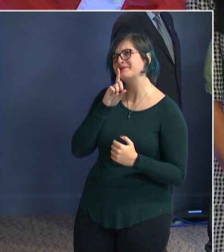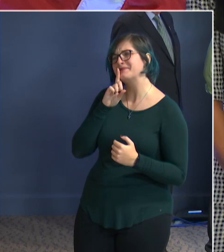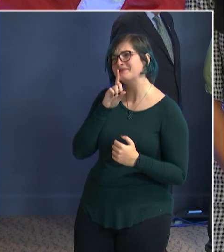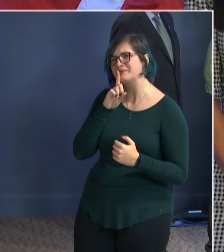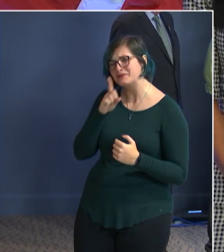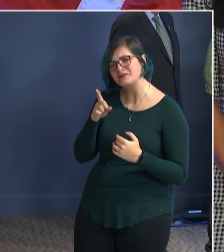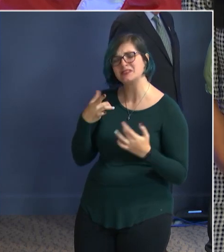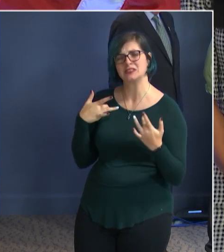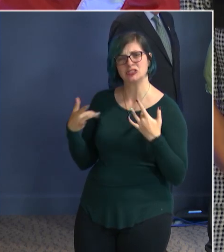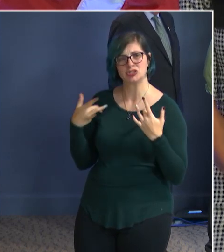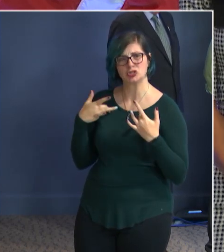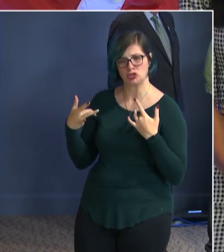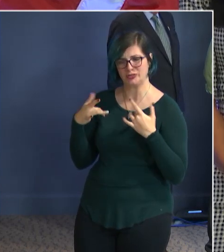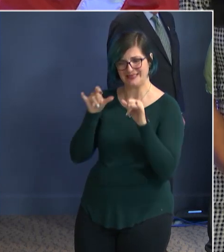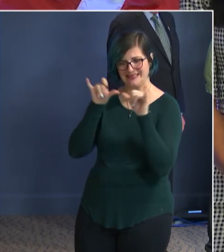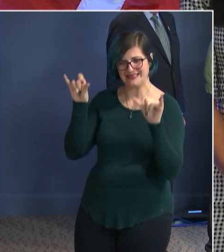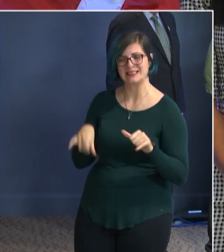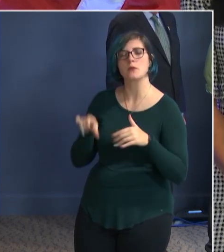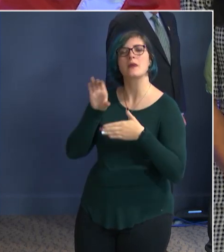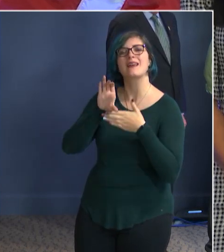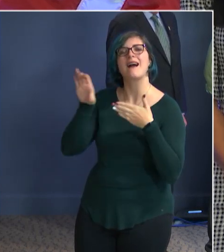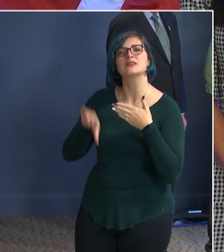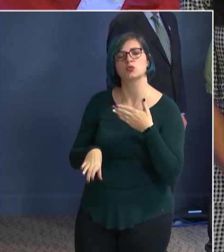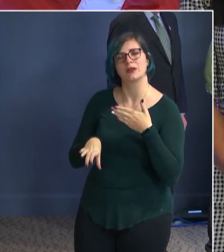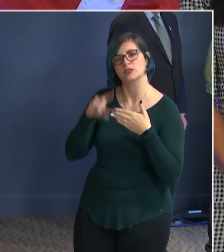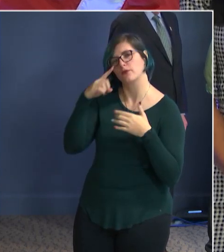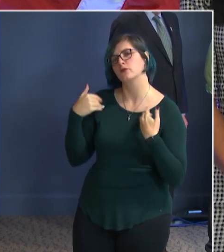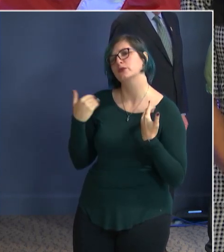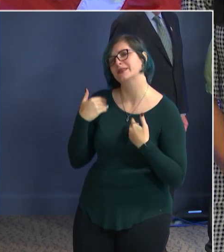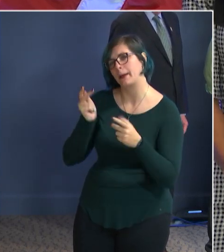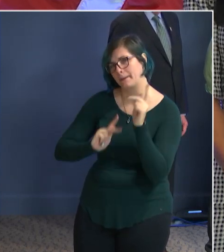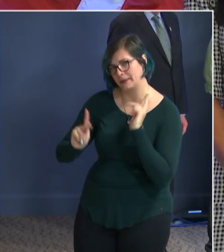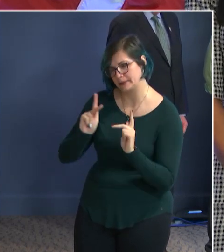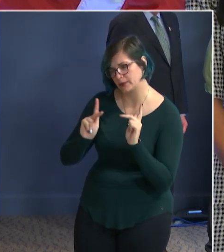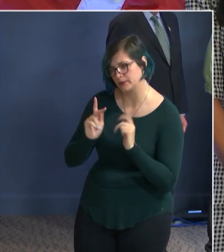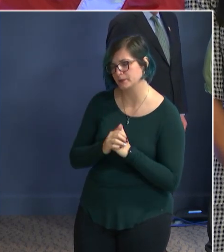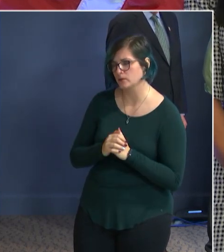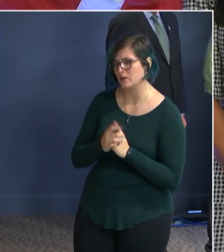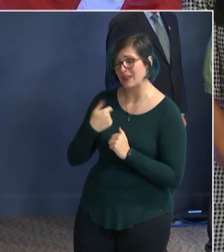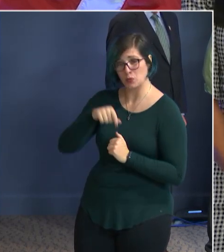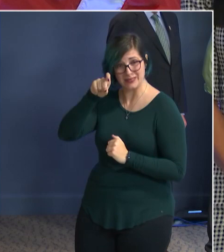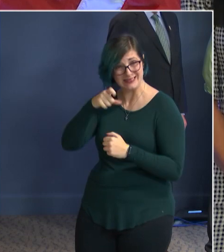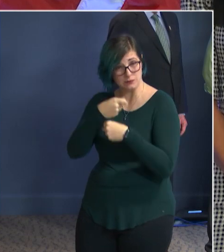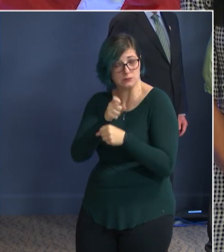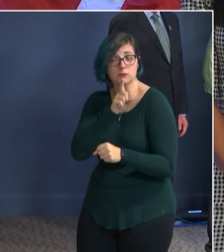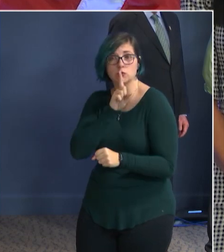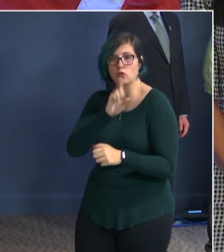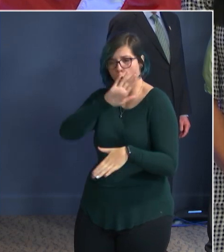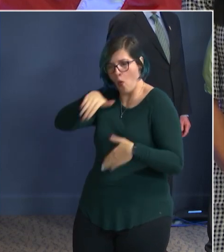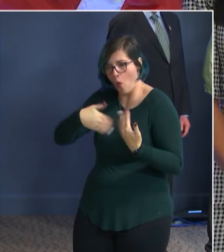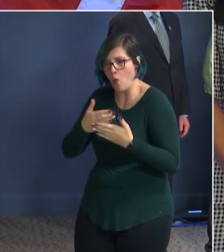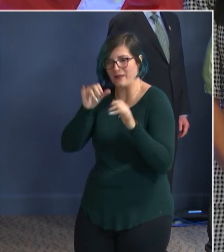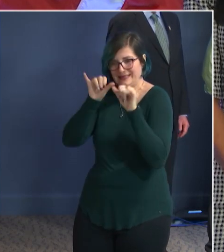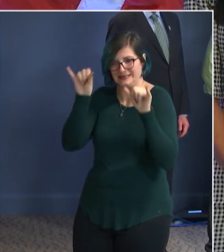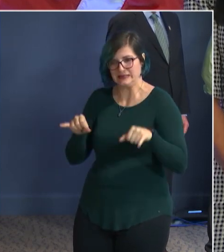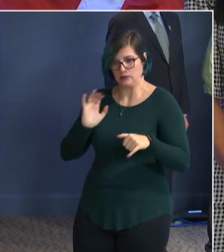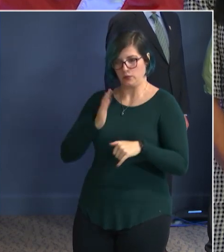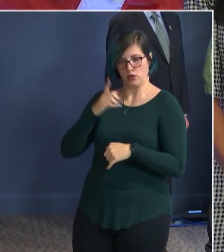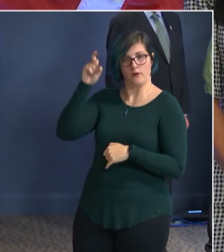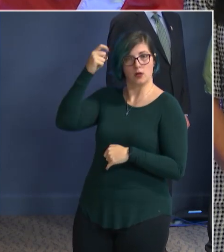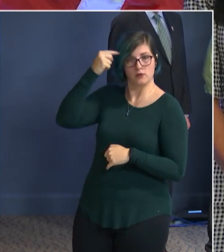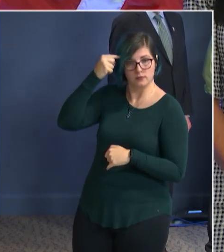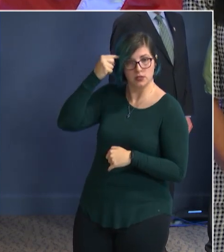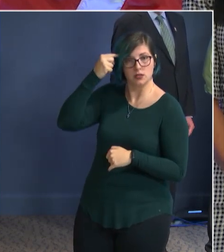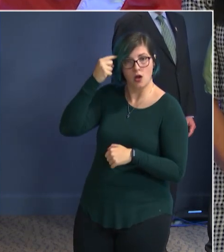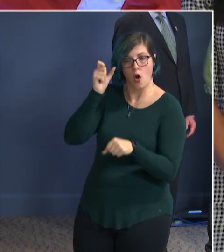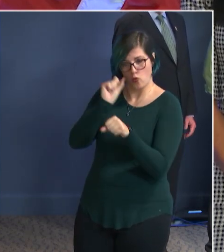about the system of consequences for young people. And we have to make sure that all of the systems of our government